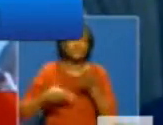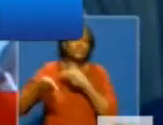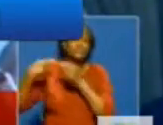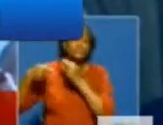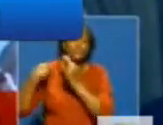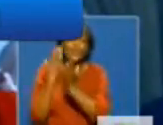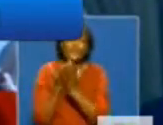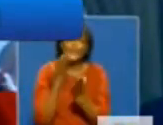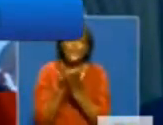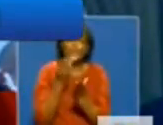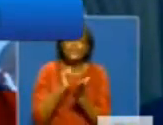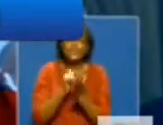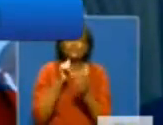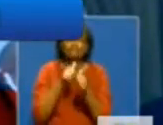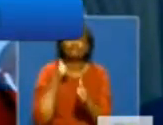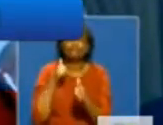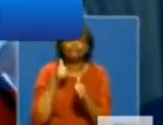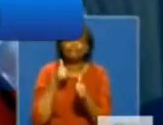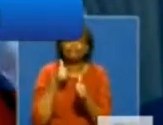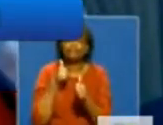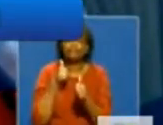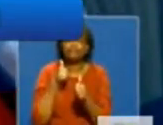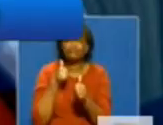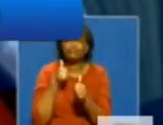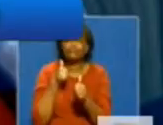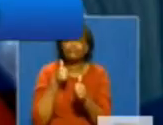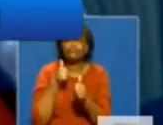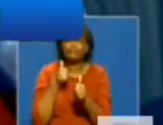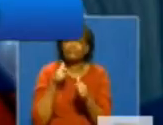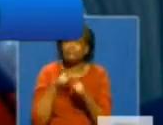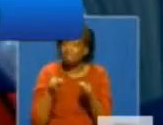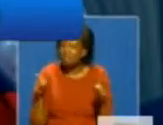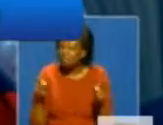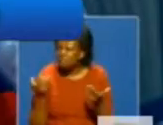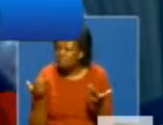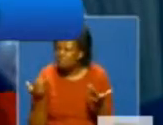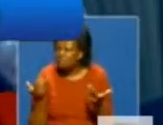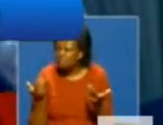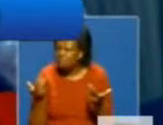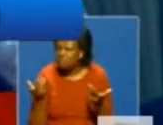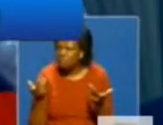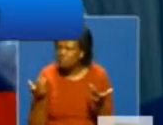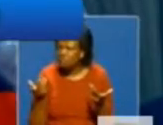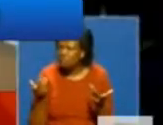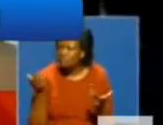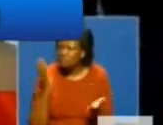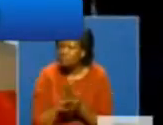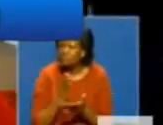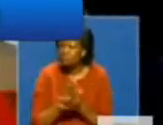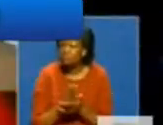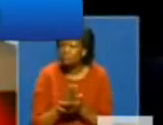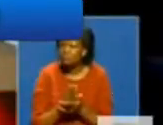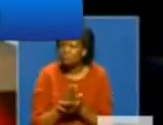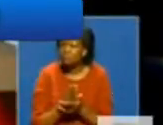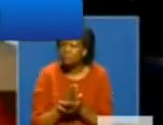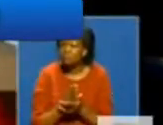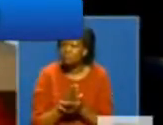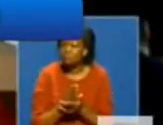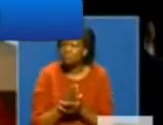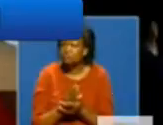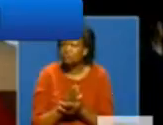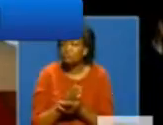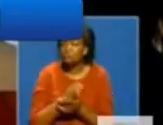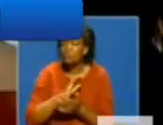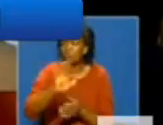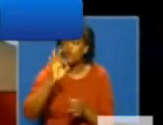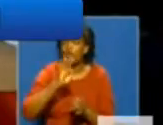proposal that was rejected. How do you verify those voters?